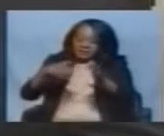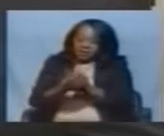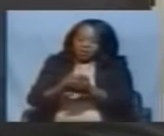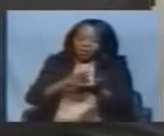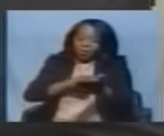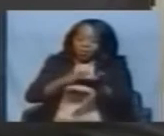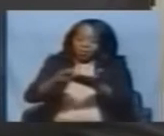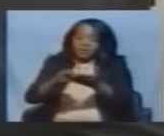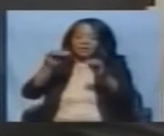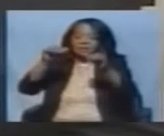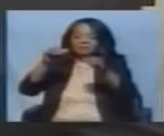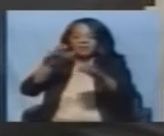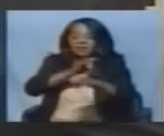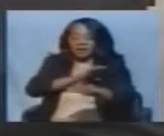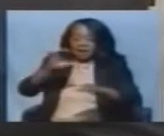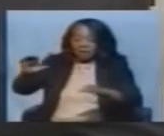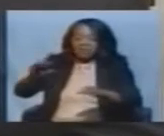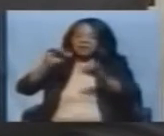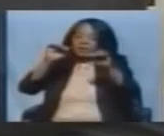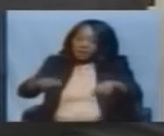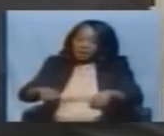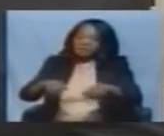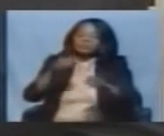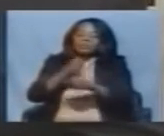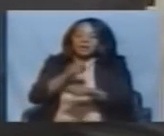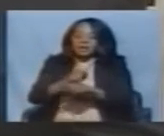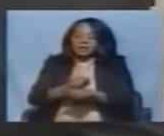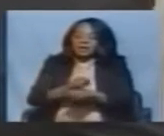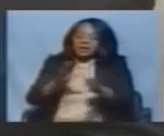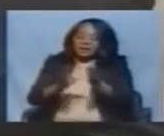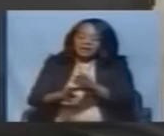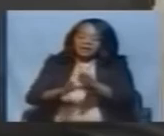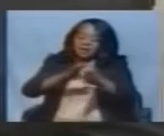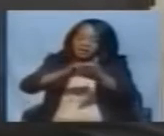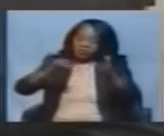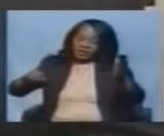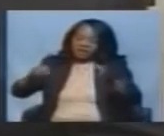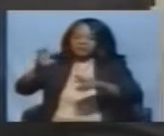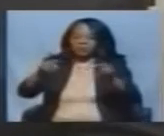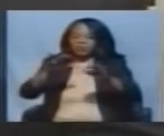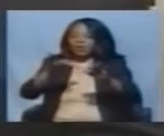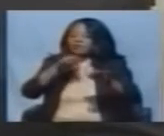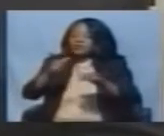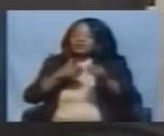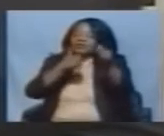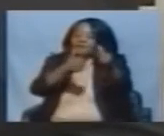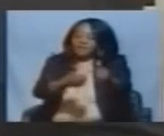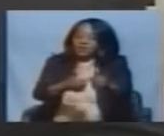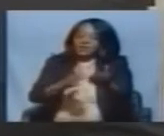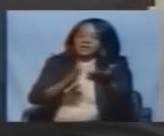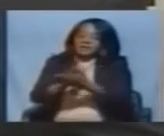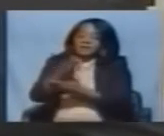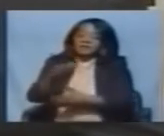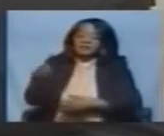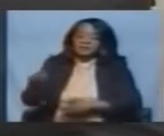have people that are particularly looking for a particular firm, and they are eliminating anyone else they want. You know, and sometimes you have a buyer there, sometimes you don't have a